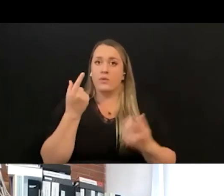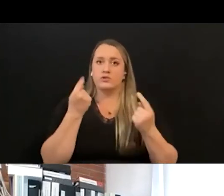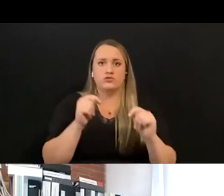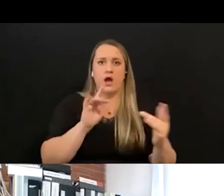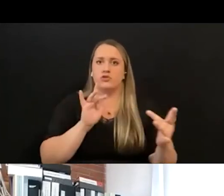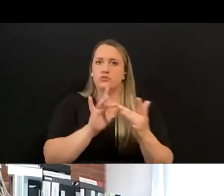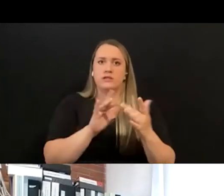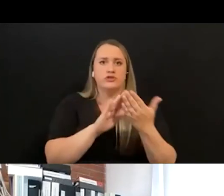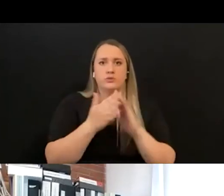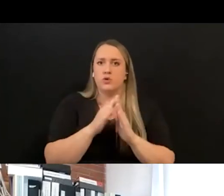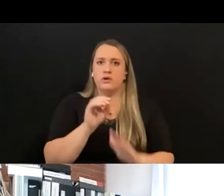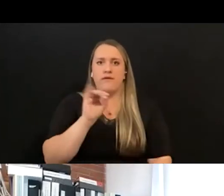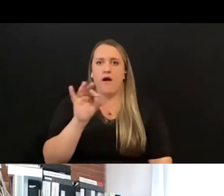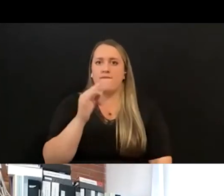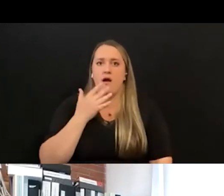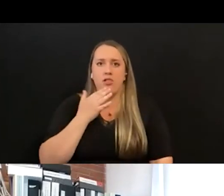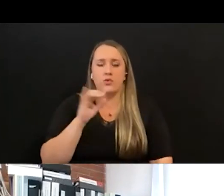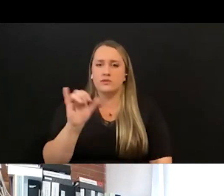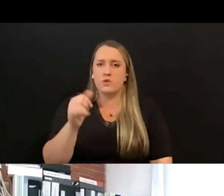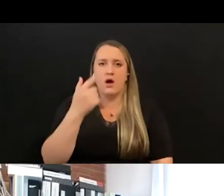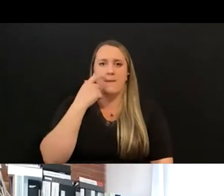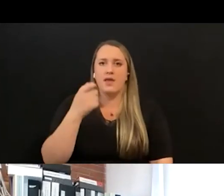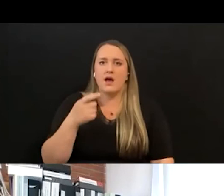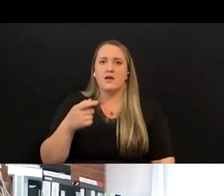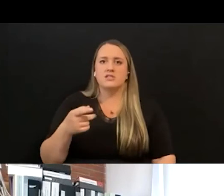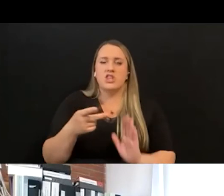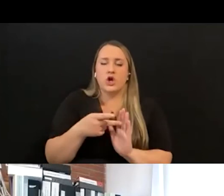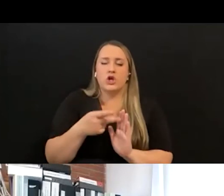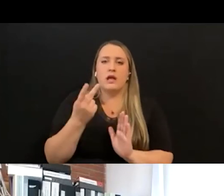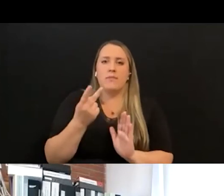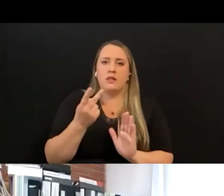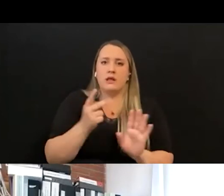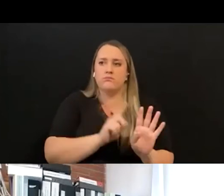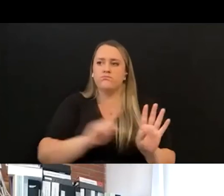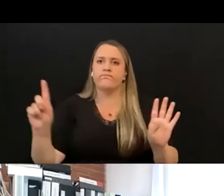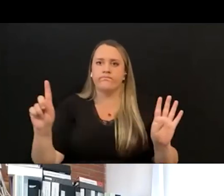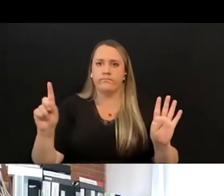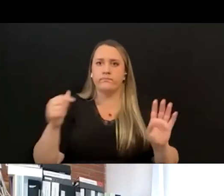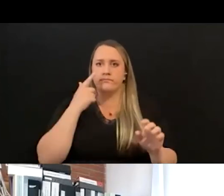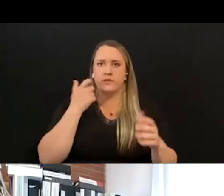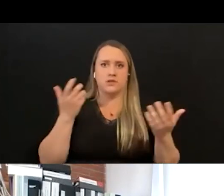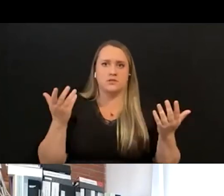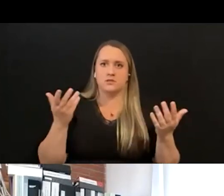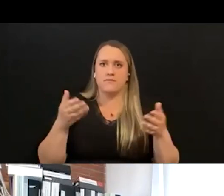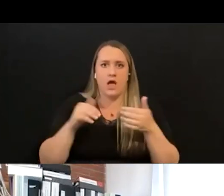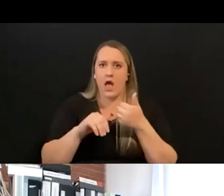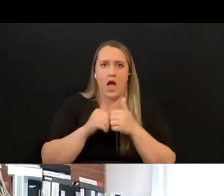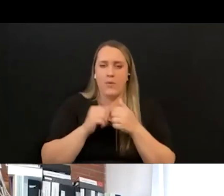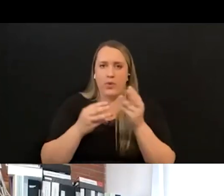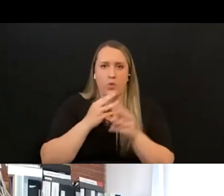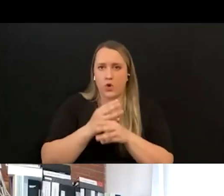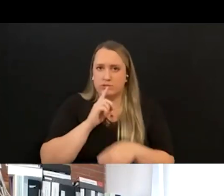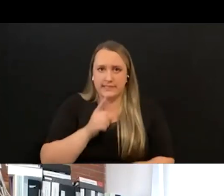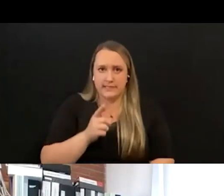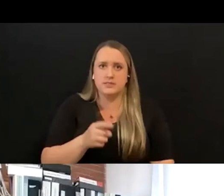color as well, because they are often doubly marginalized because of the way the world is. And